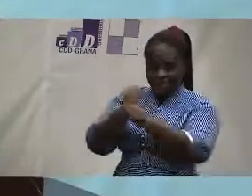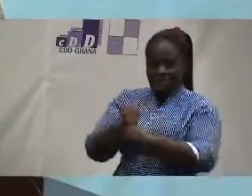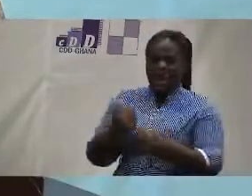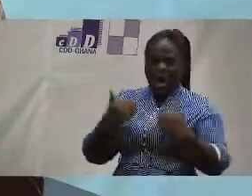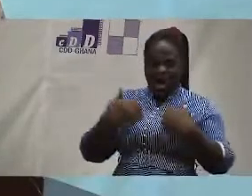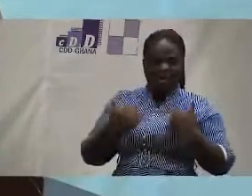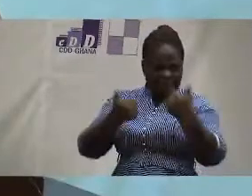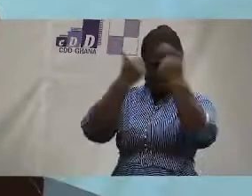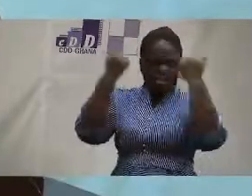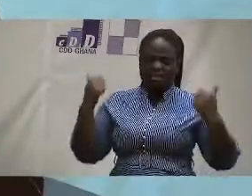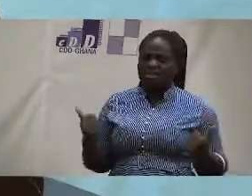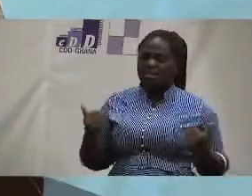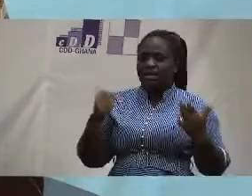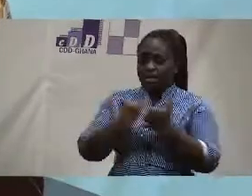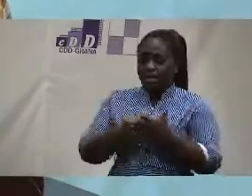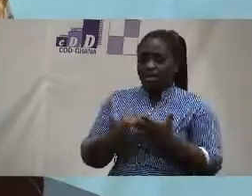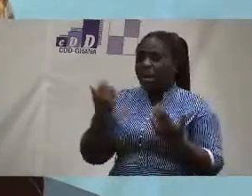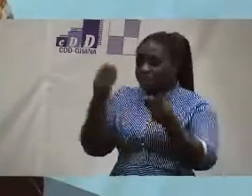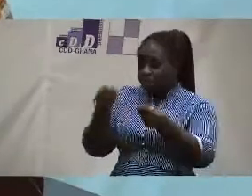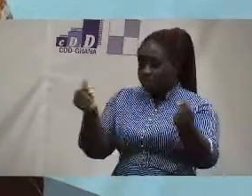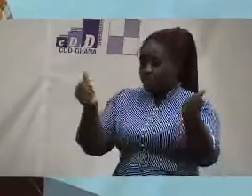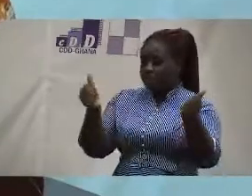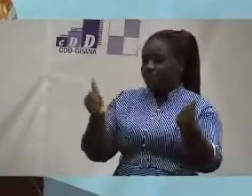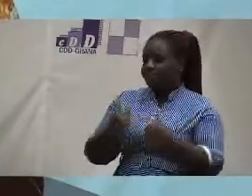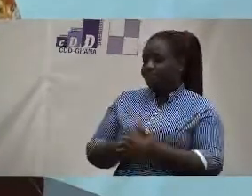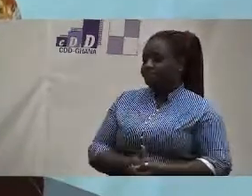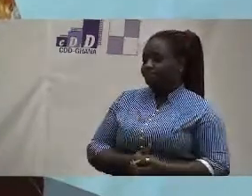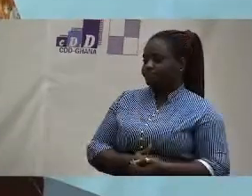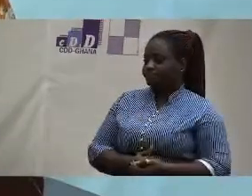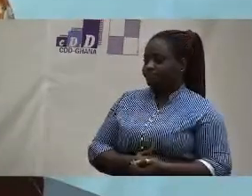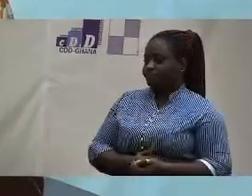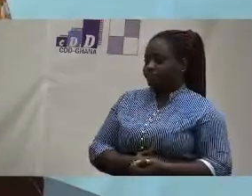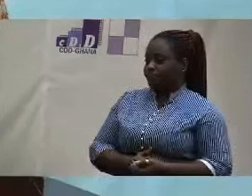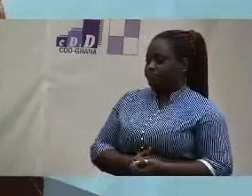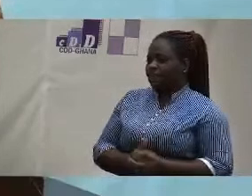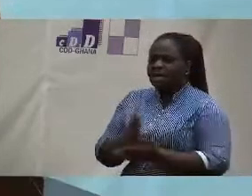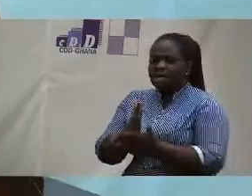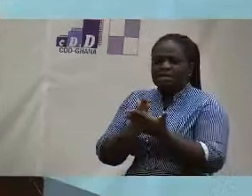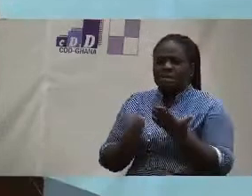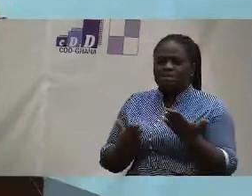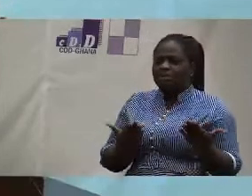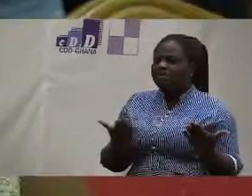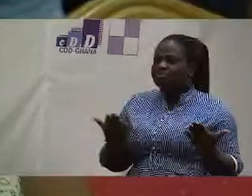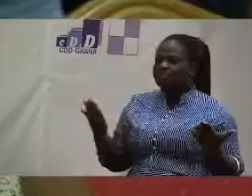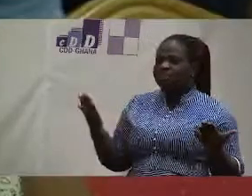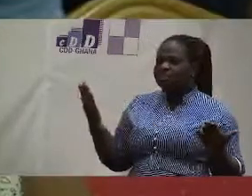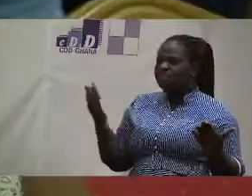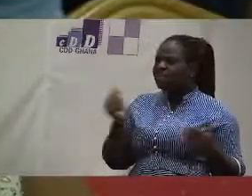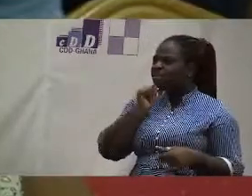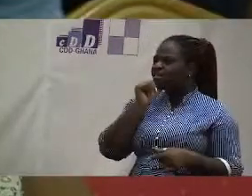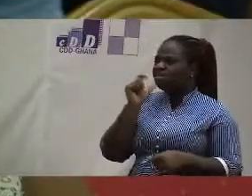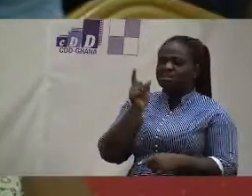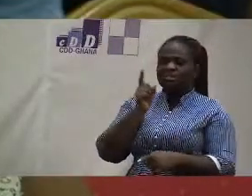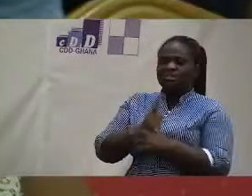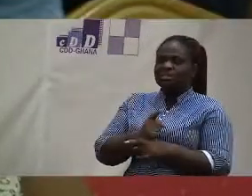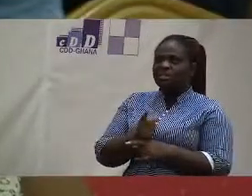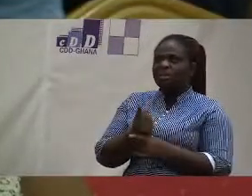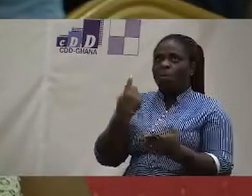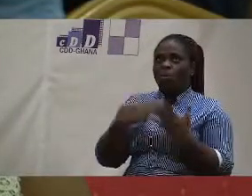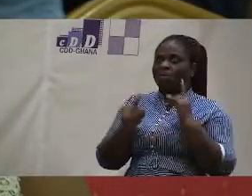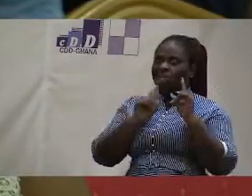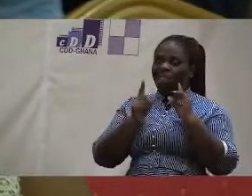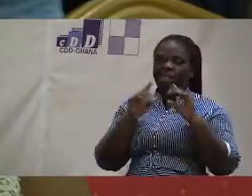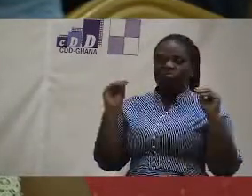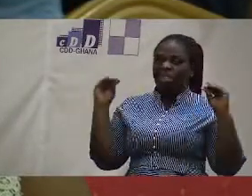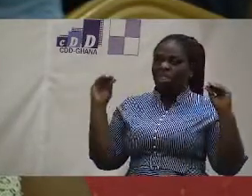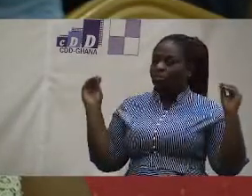that we really have to lay our hands on itself. And some of this is not just what we talk about.